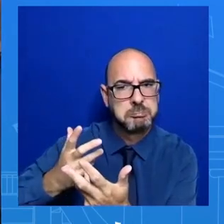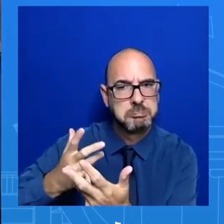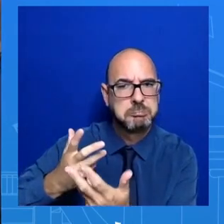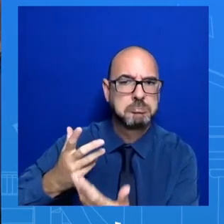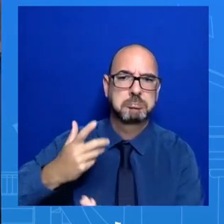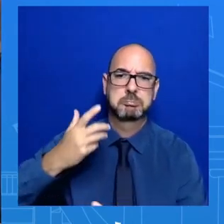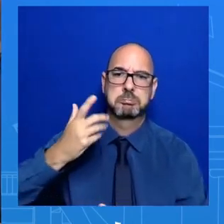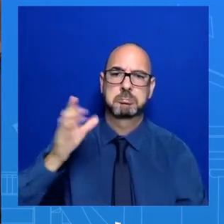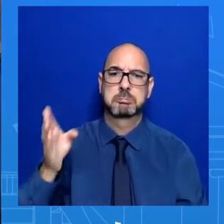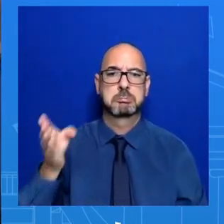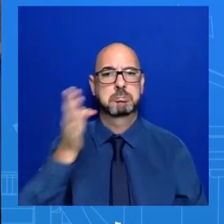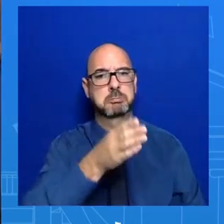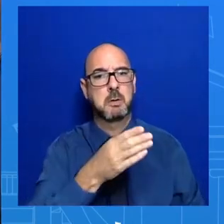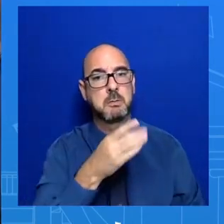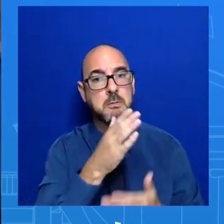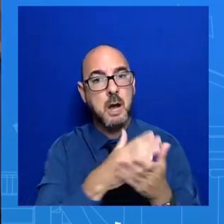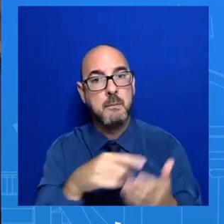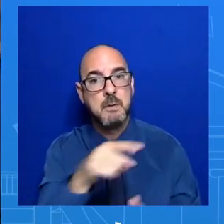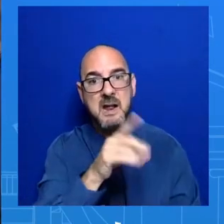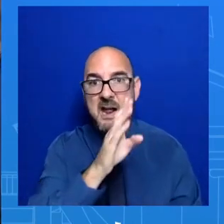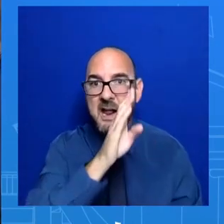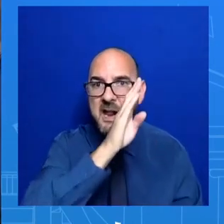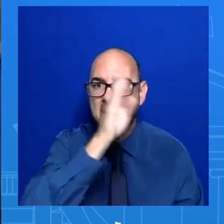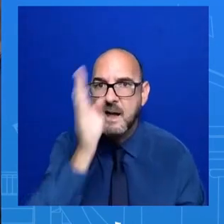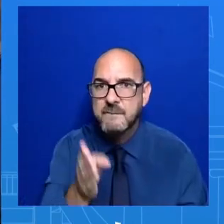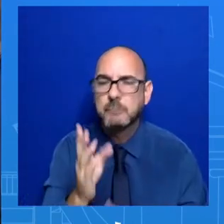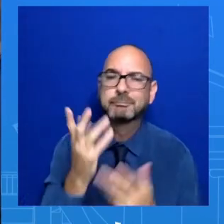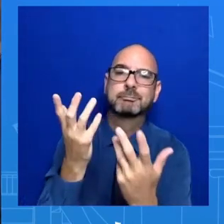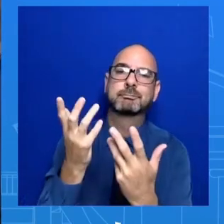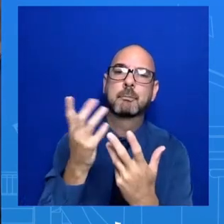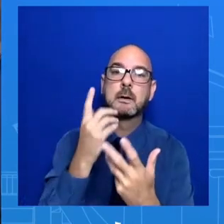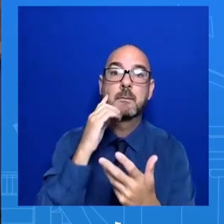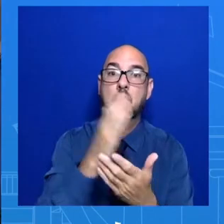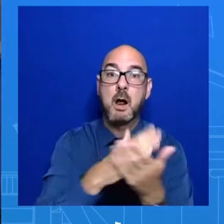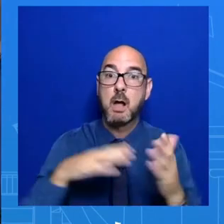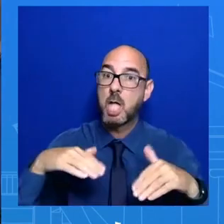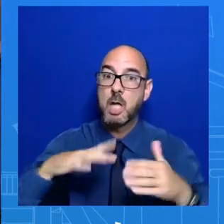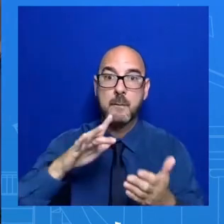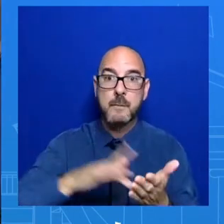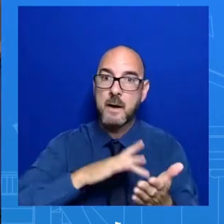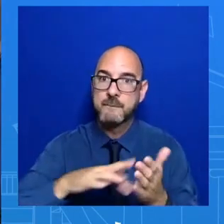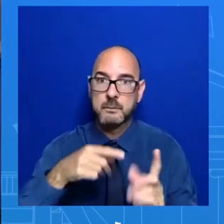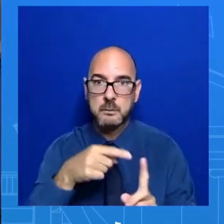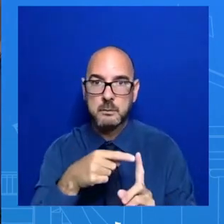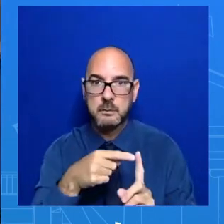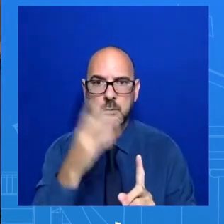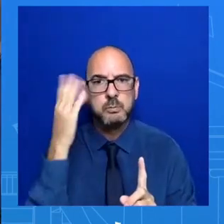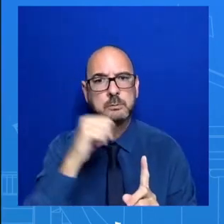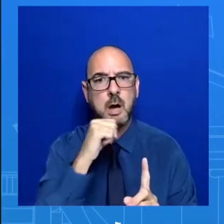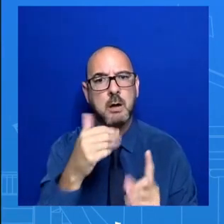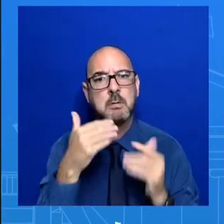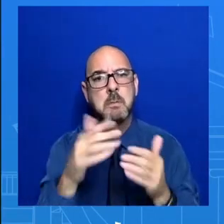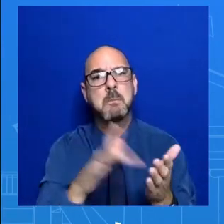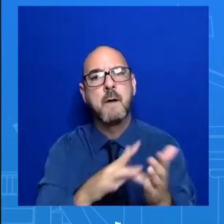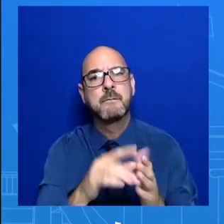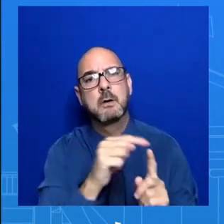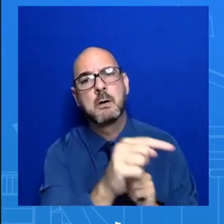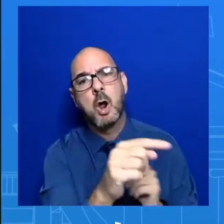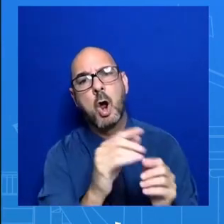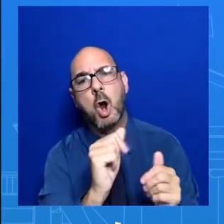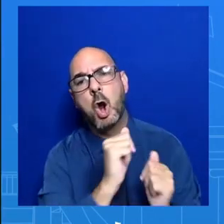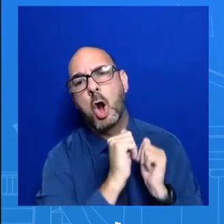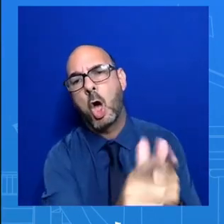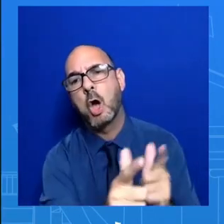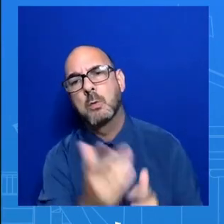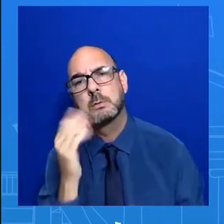in debt cancellation deserve a $35,000 check from other Americans for what other means they would want to use it? You're talking about those